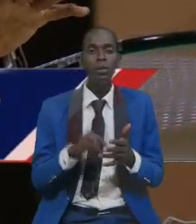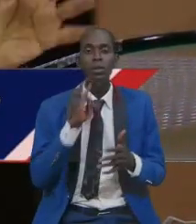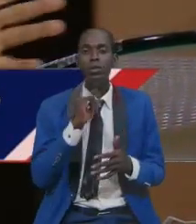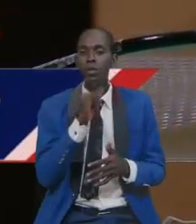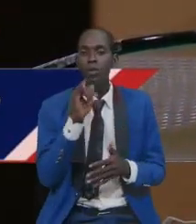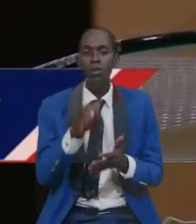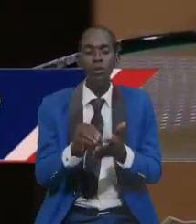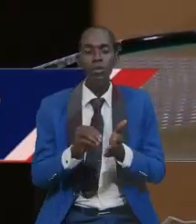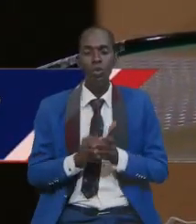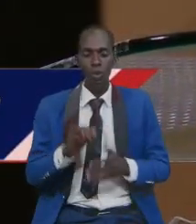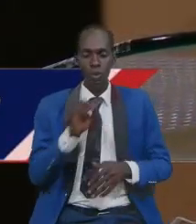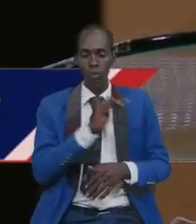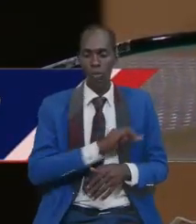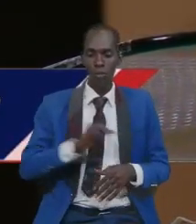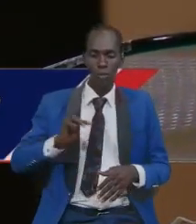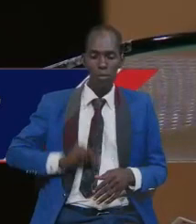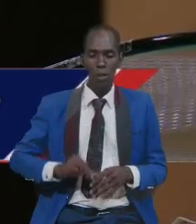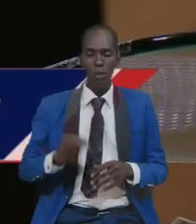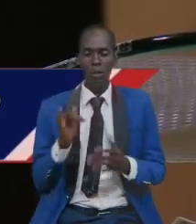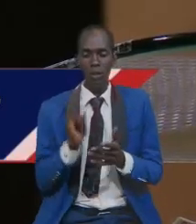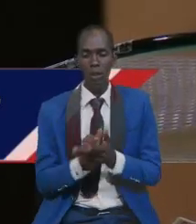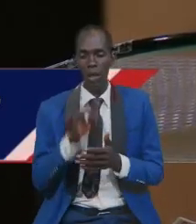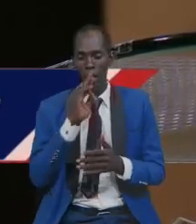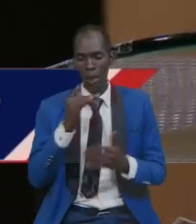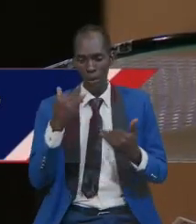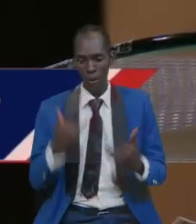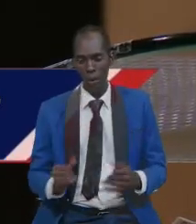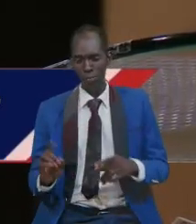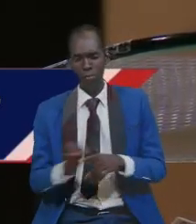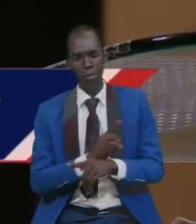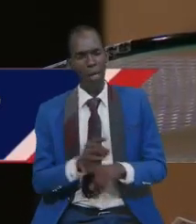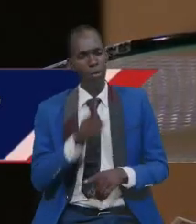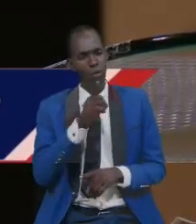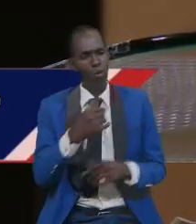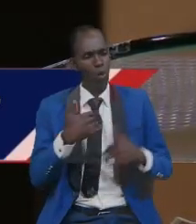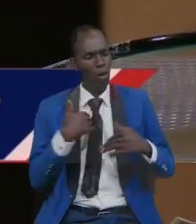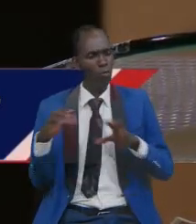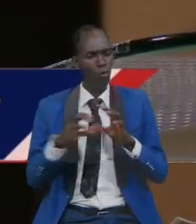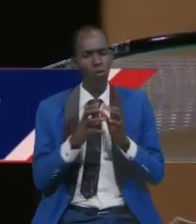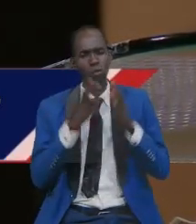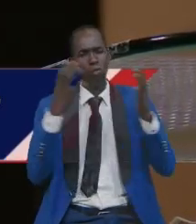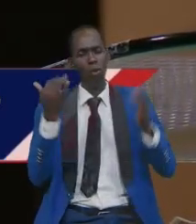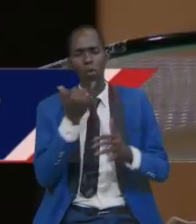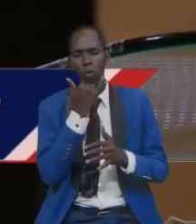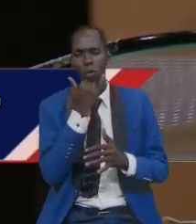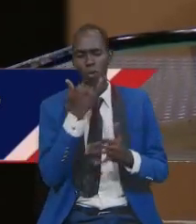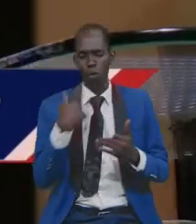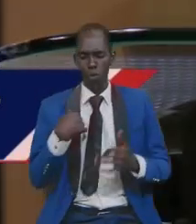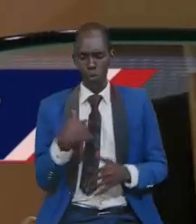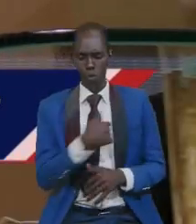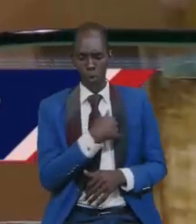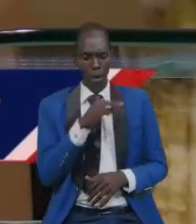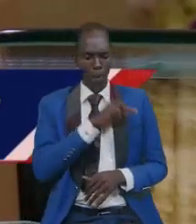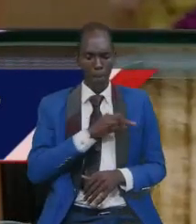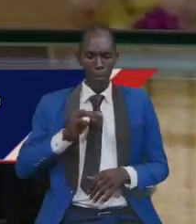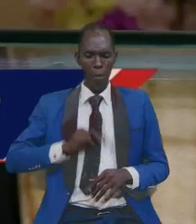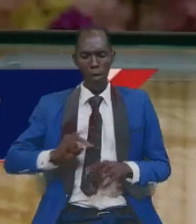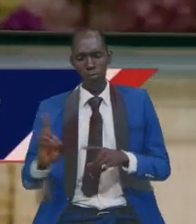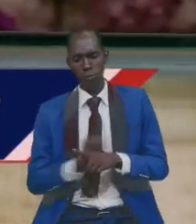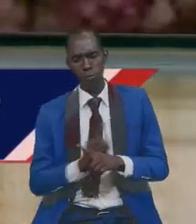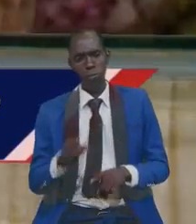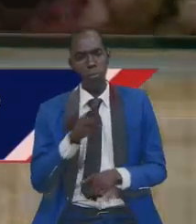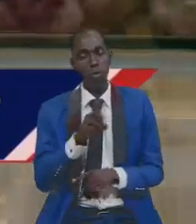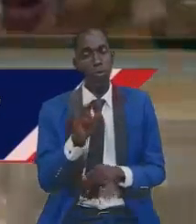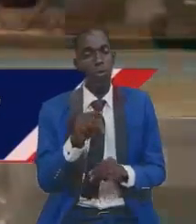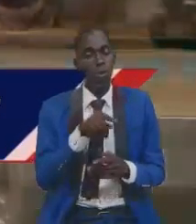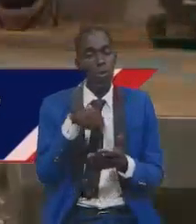people, and his supporters saying, this is too much, you've gone too far, disciplining him. This is